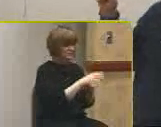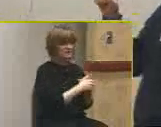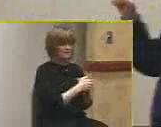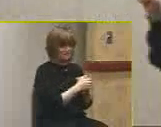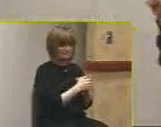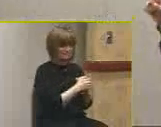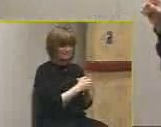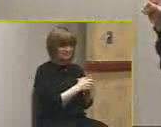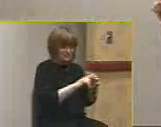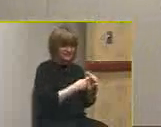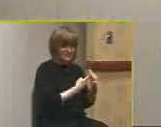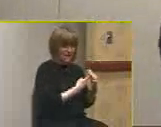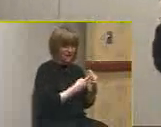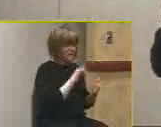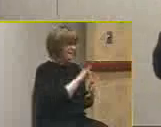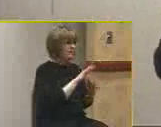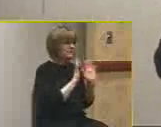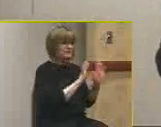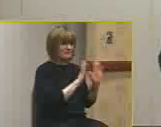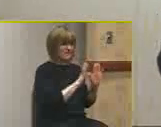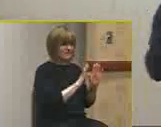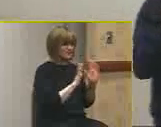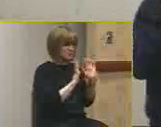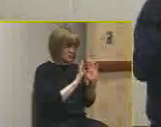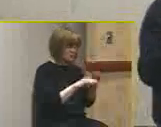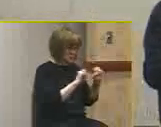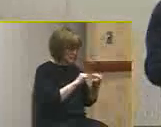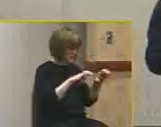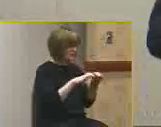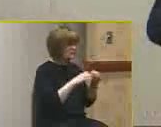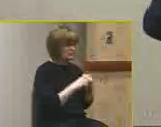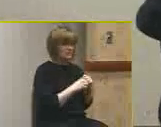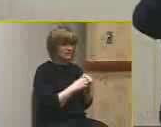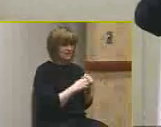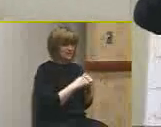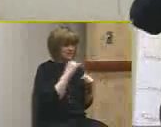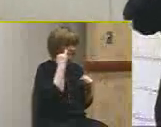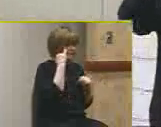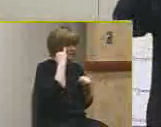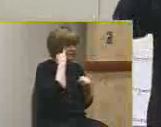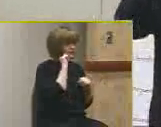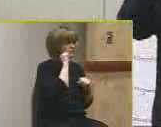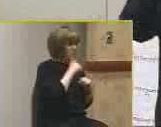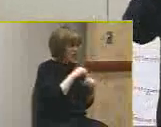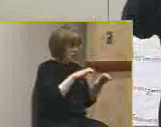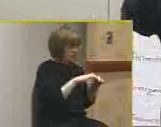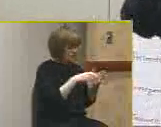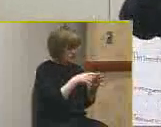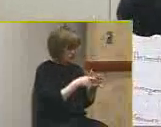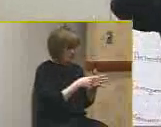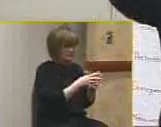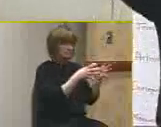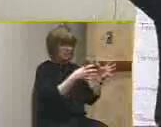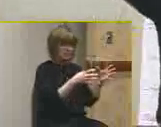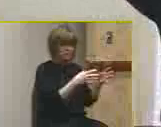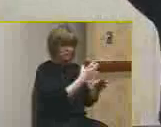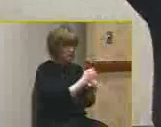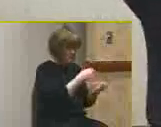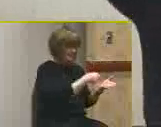get it going. That was amazing. That's great that you could do that. I want to keep doing this. So tomorrow, if you get this much done, you get it again. And we